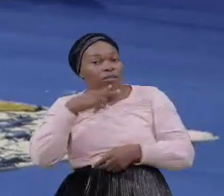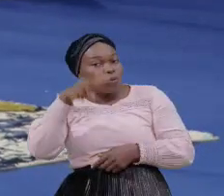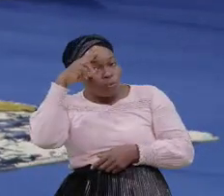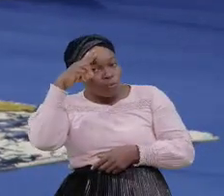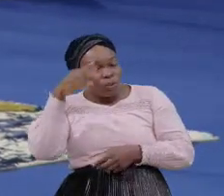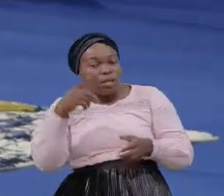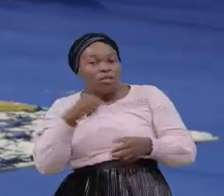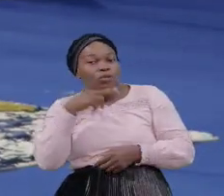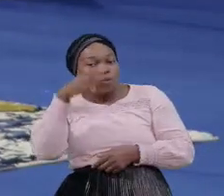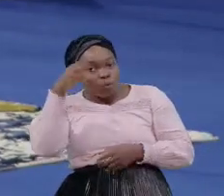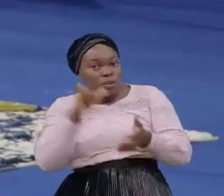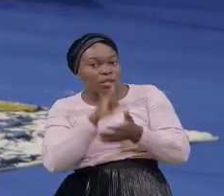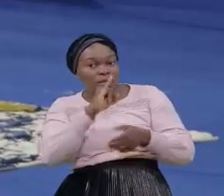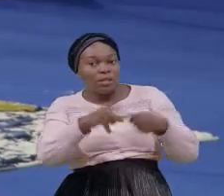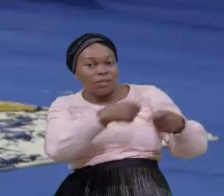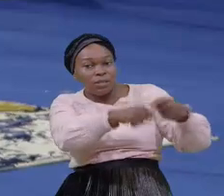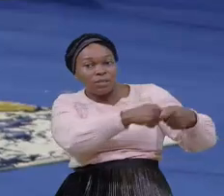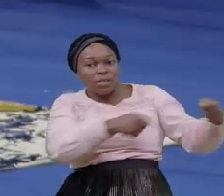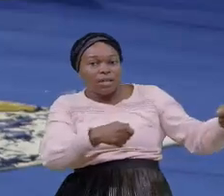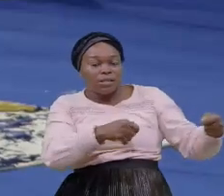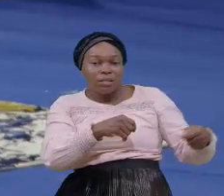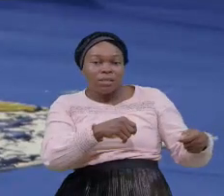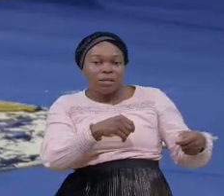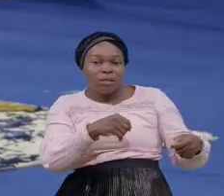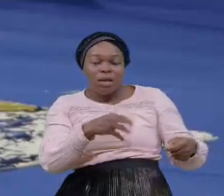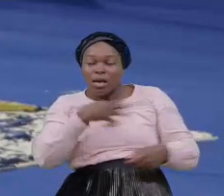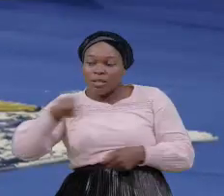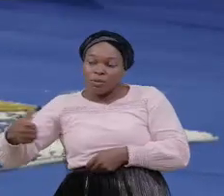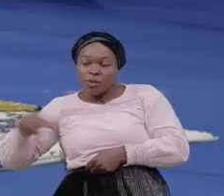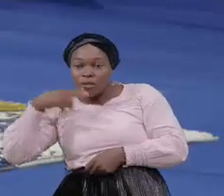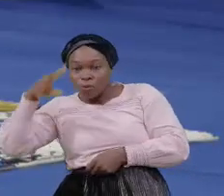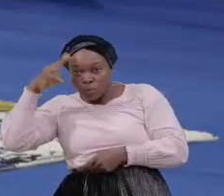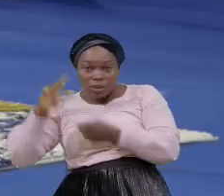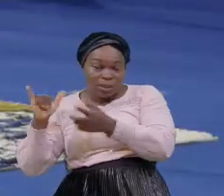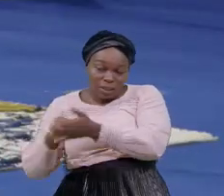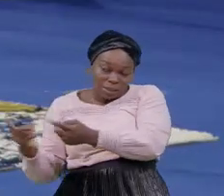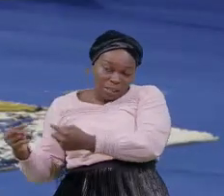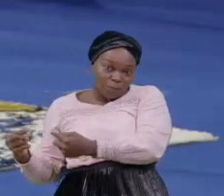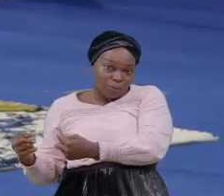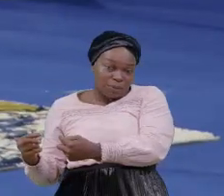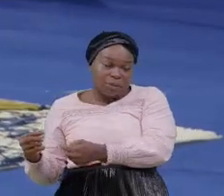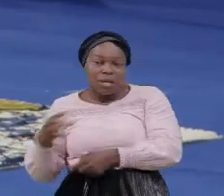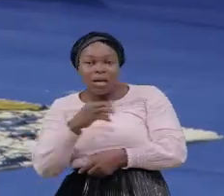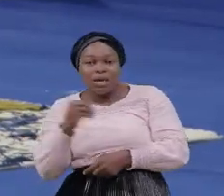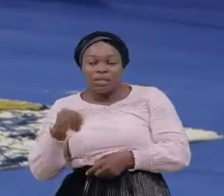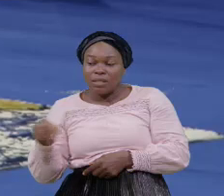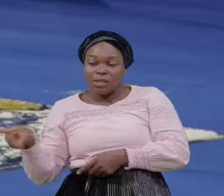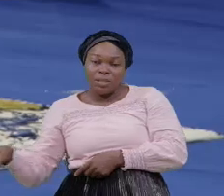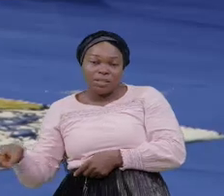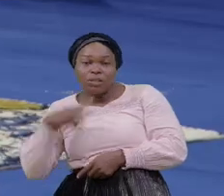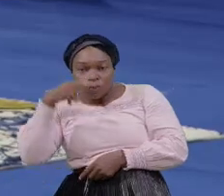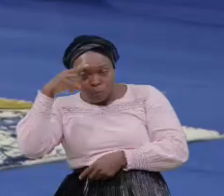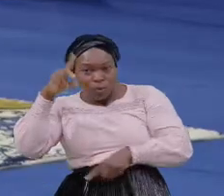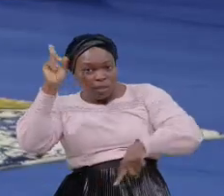It's another goat that is coming. No goat can deliver another goat and set that